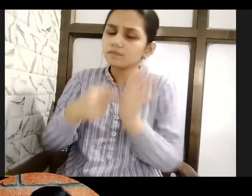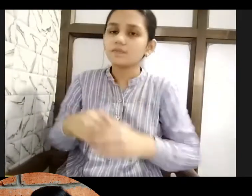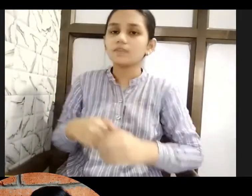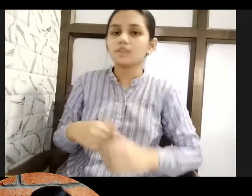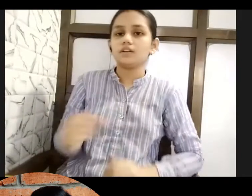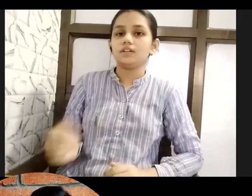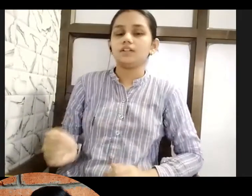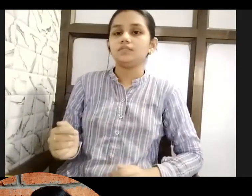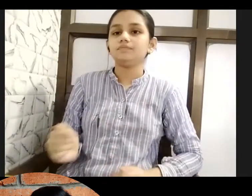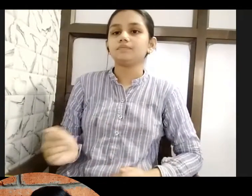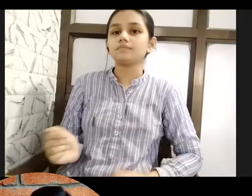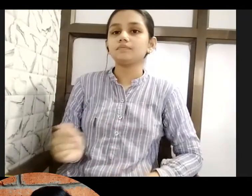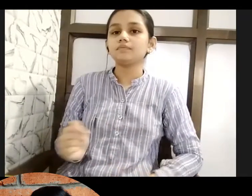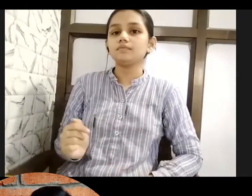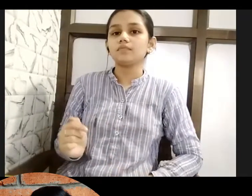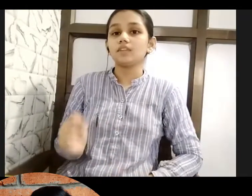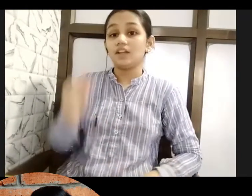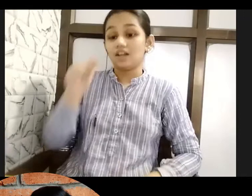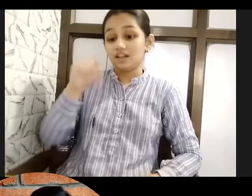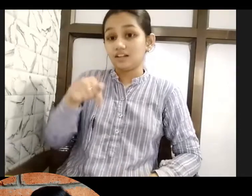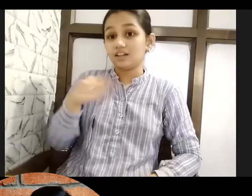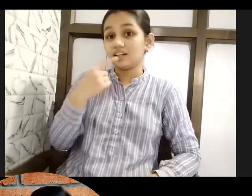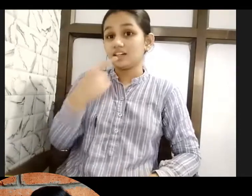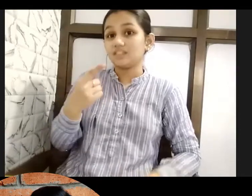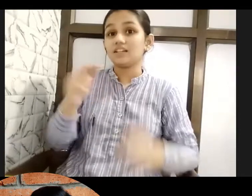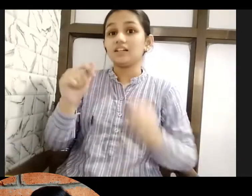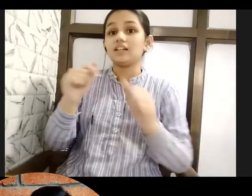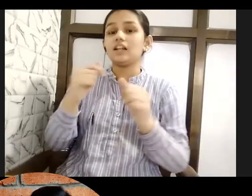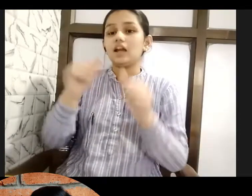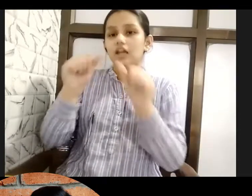I come here and I will call him Adil.